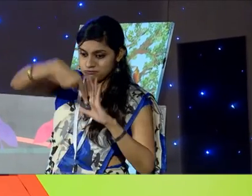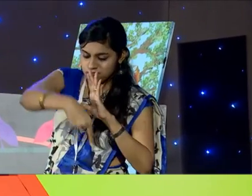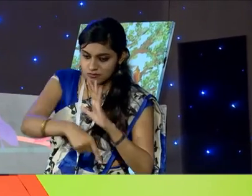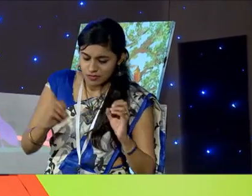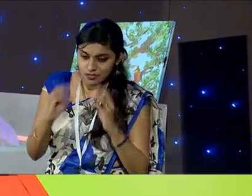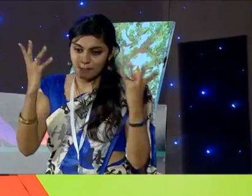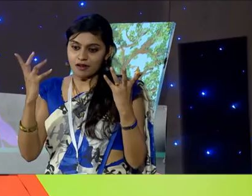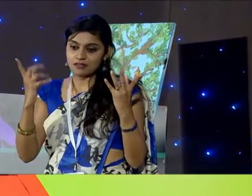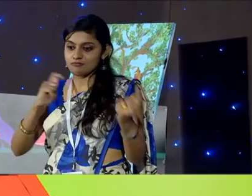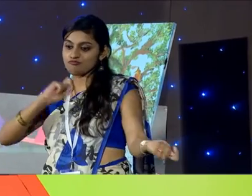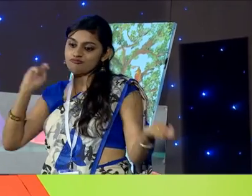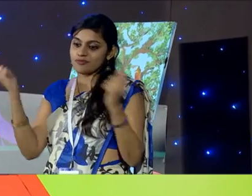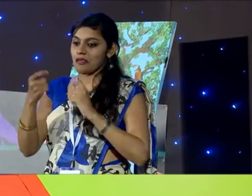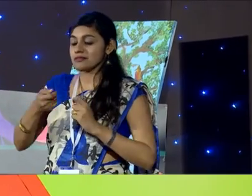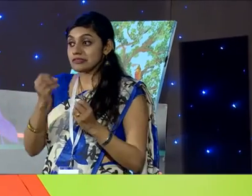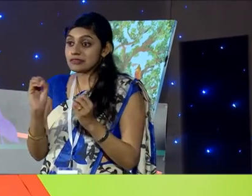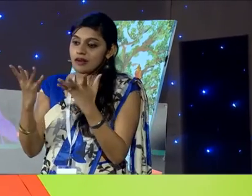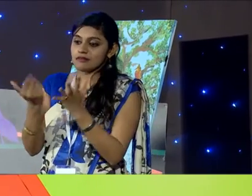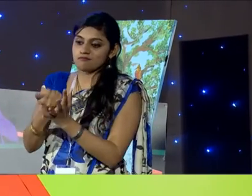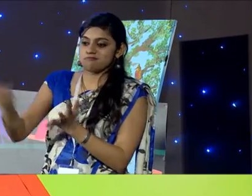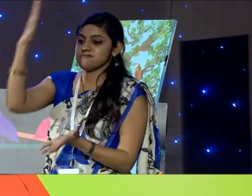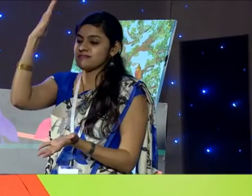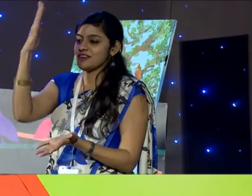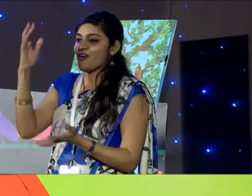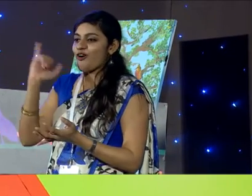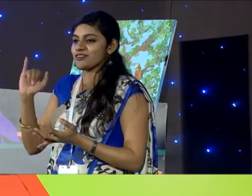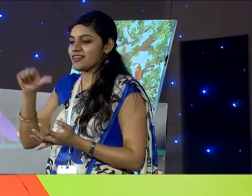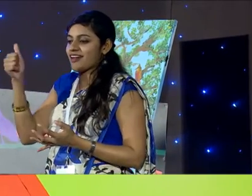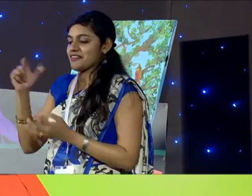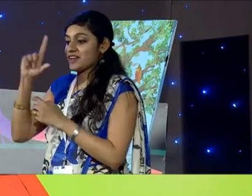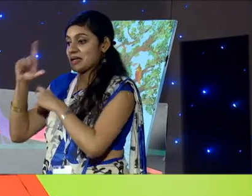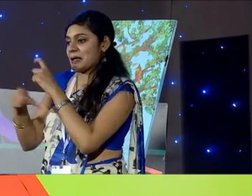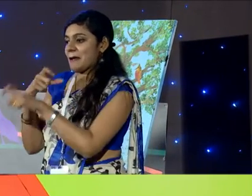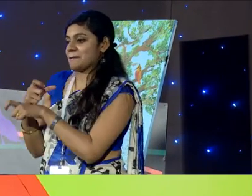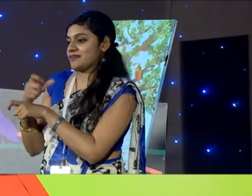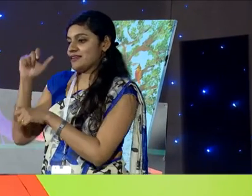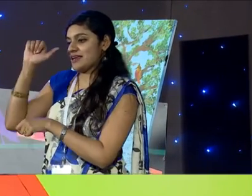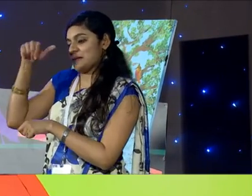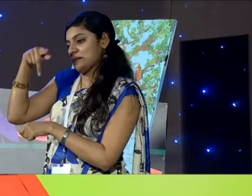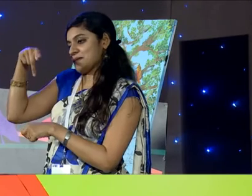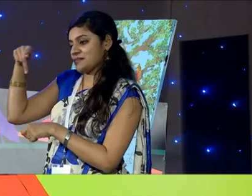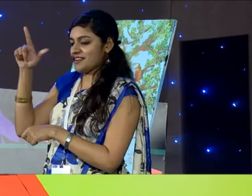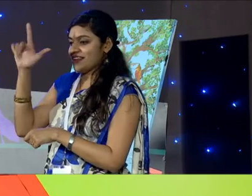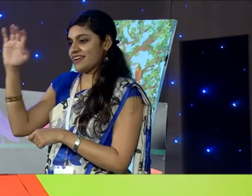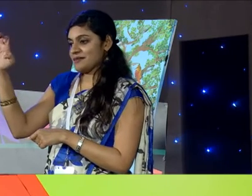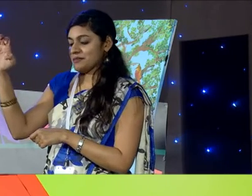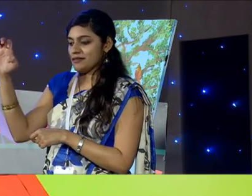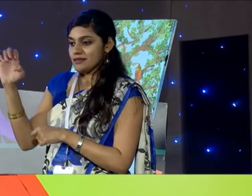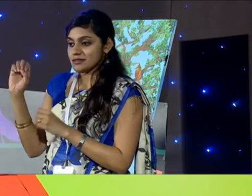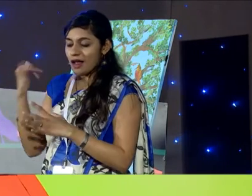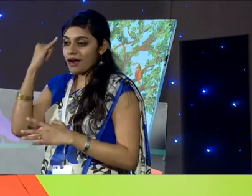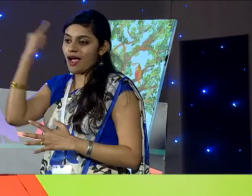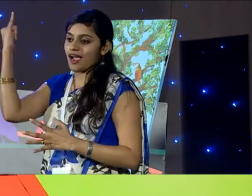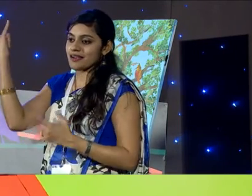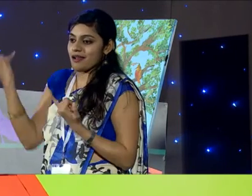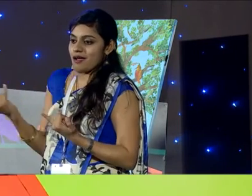example, like Apple, which was nearly bankrupt 20 years ago, planned to introduce the iPod, the iPad, the iPhone, and today